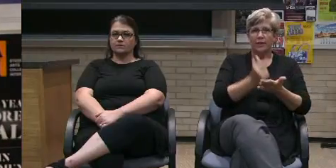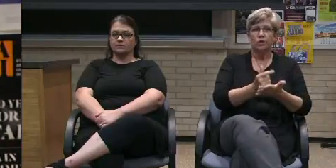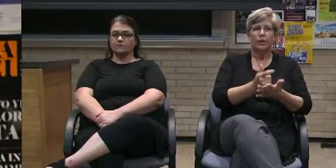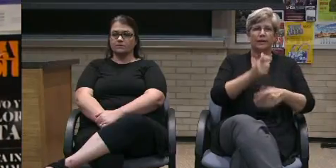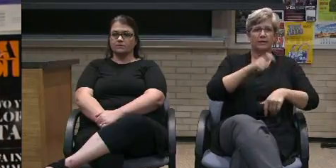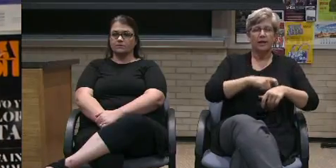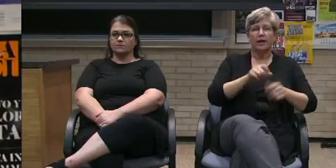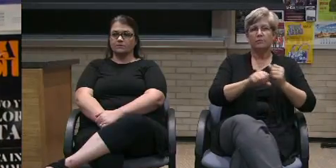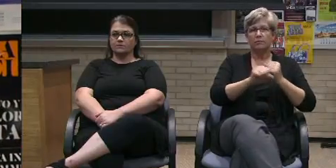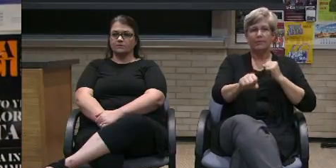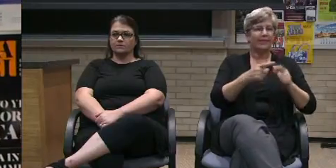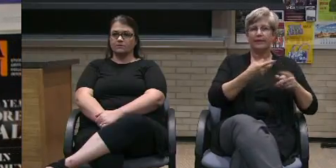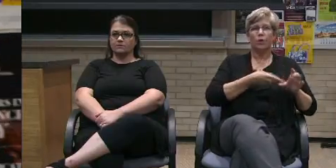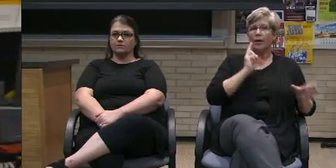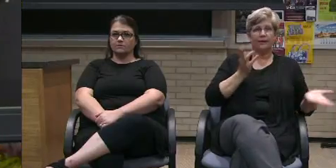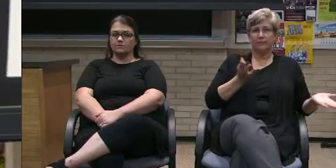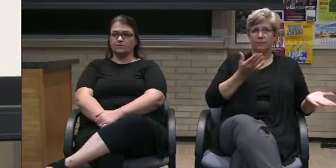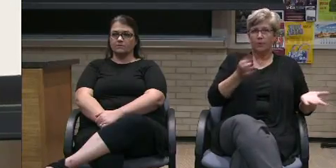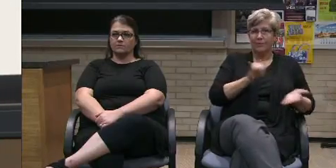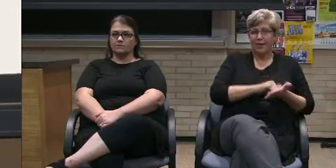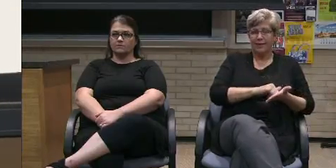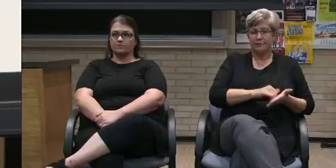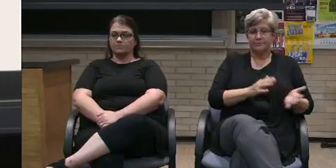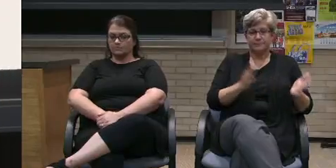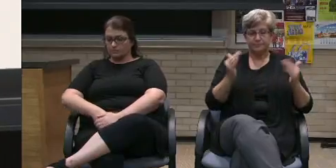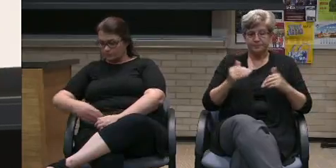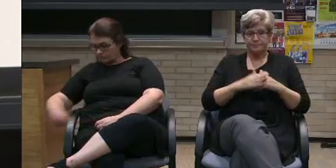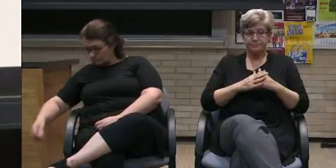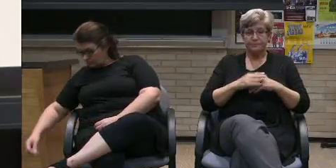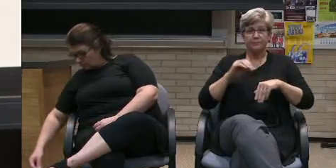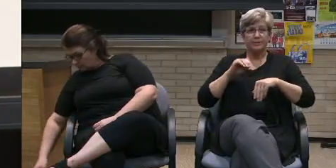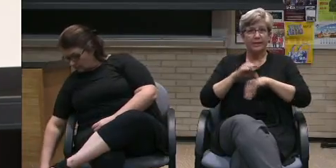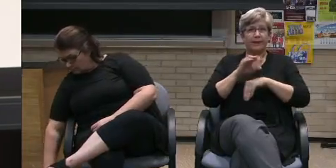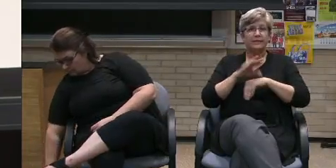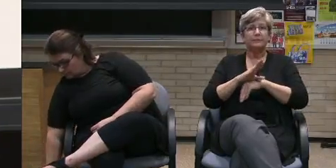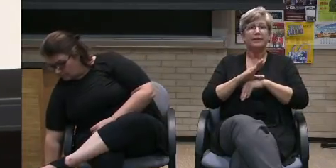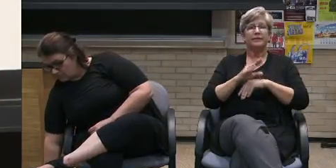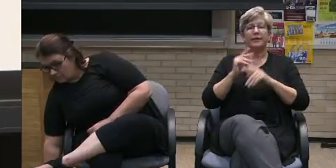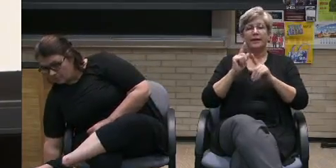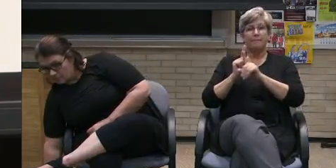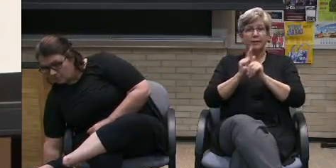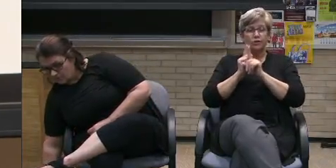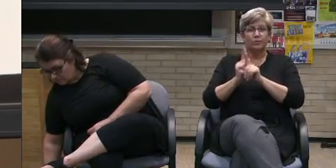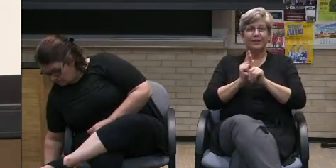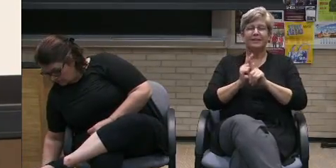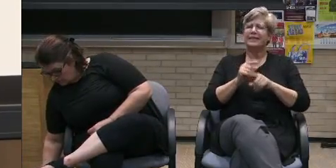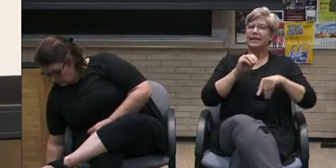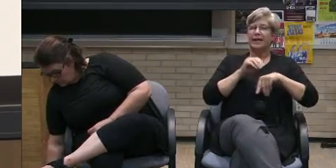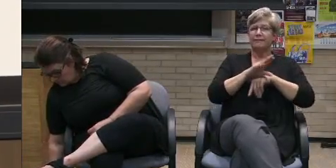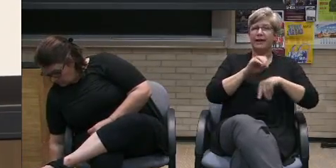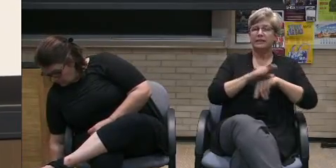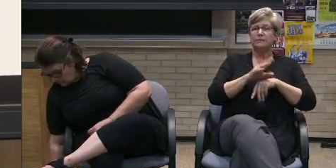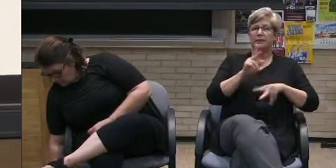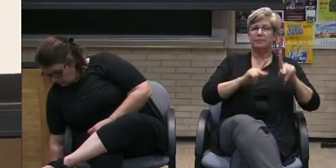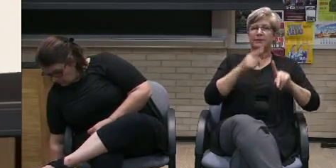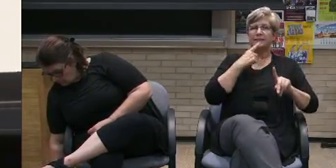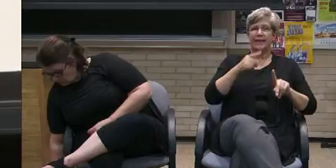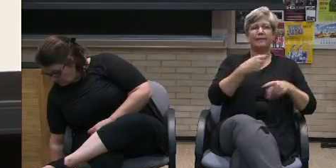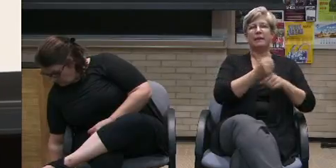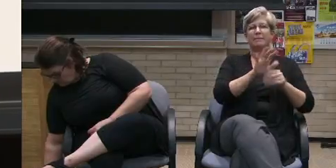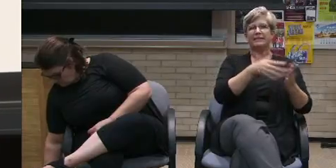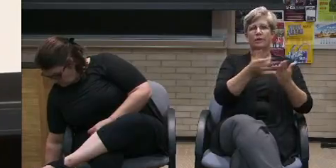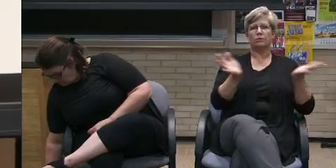persistence. Advisement and mentoring. People often say advisement, and what that translates to, unfortunately for some folks, is building schedules.